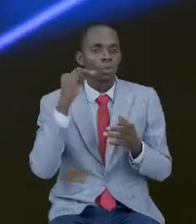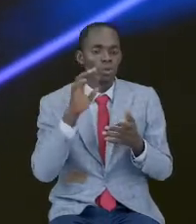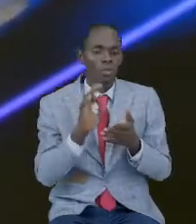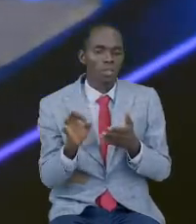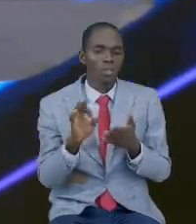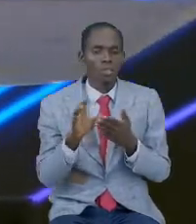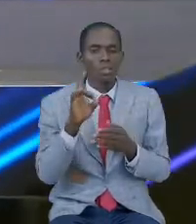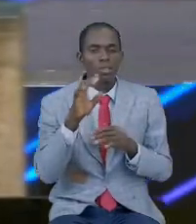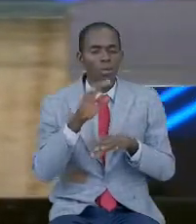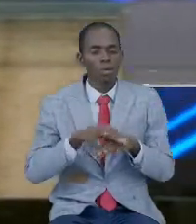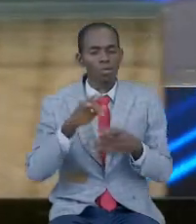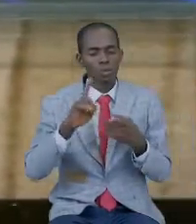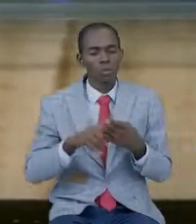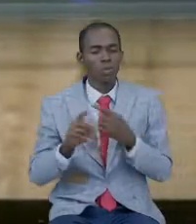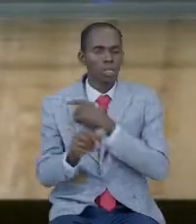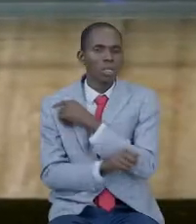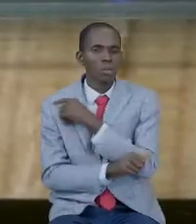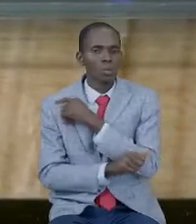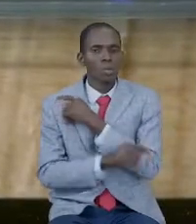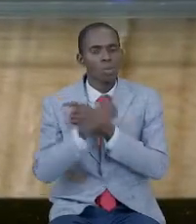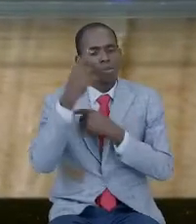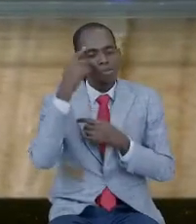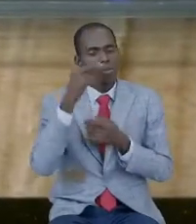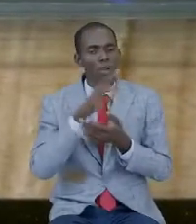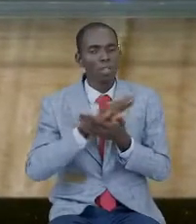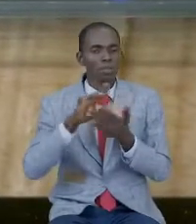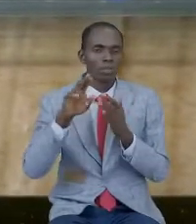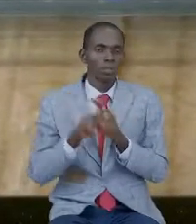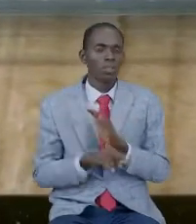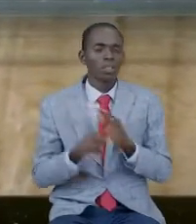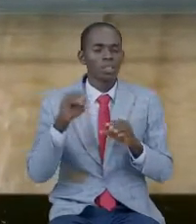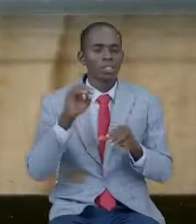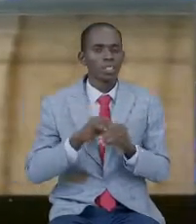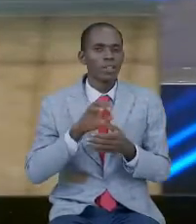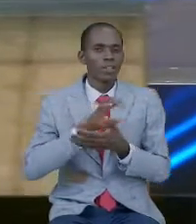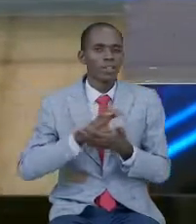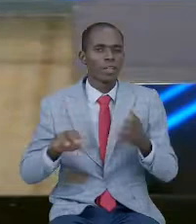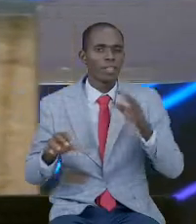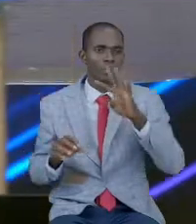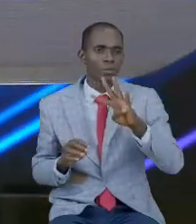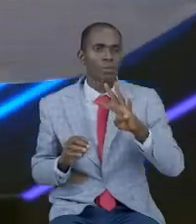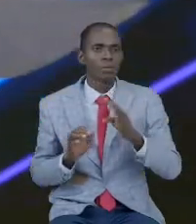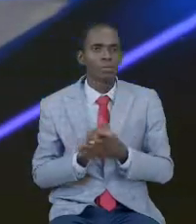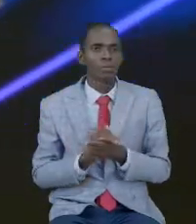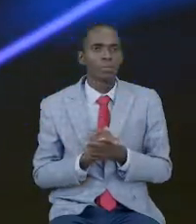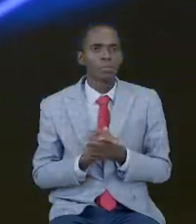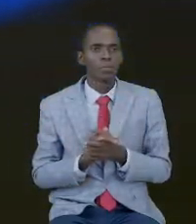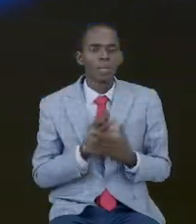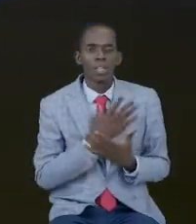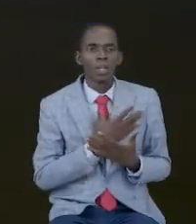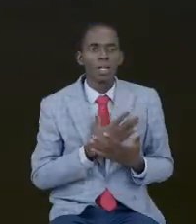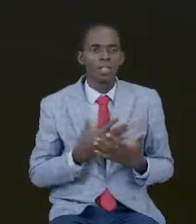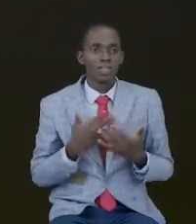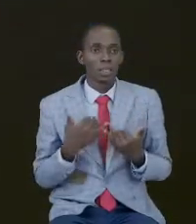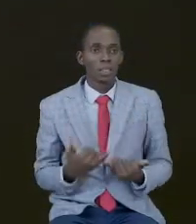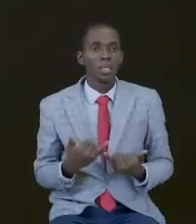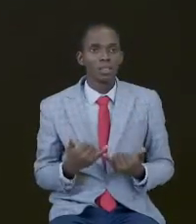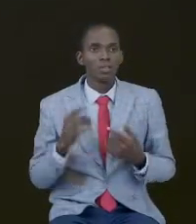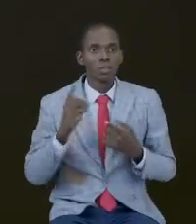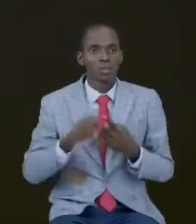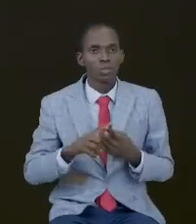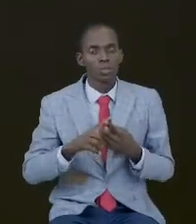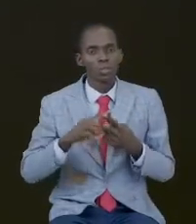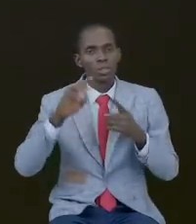unto him for righteousness. Then in verse 4, it tells us, now to him